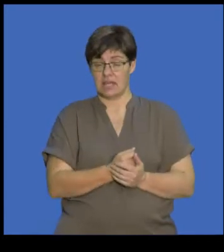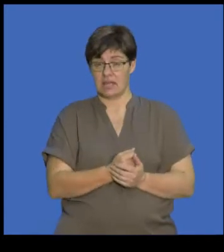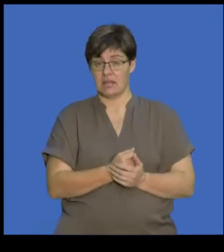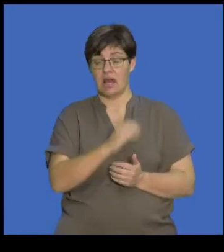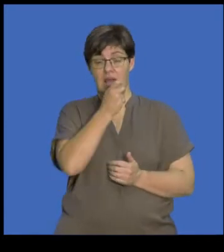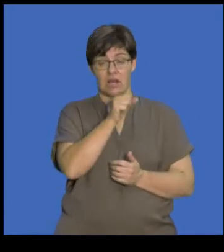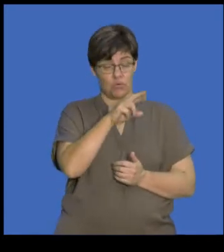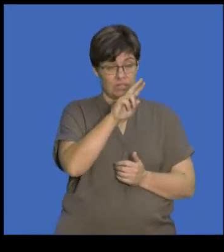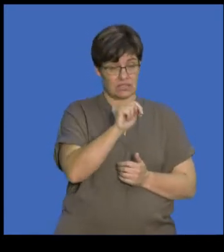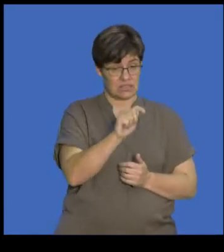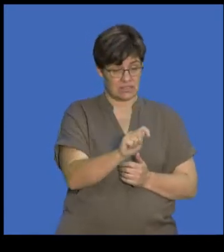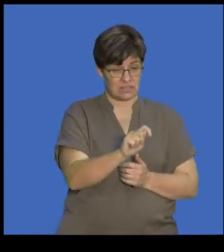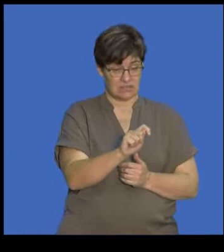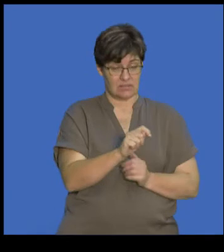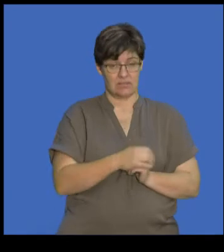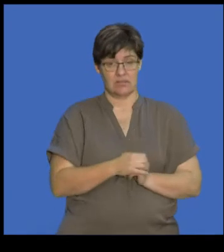current